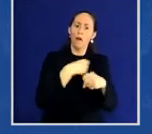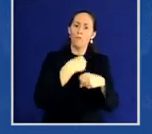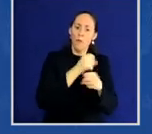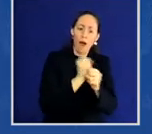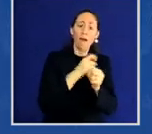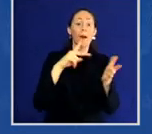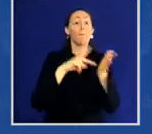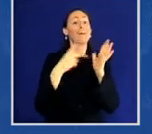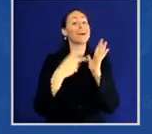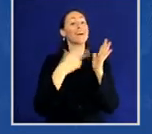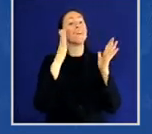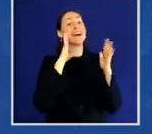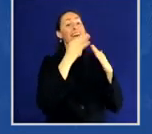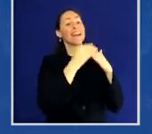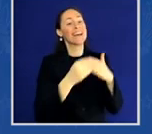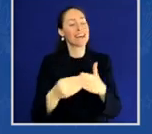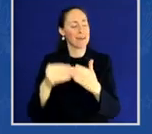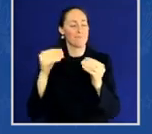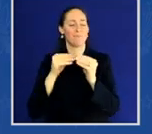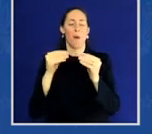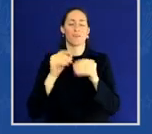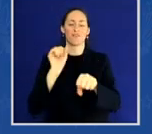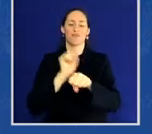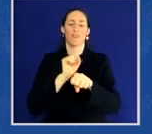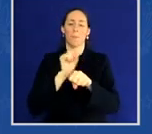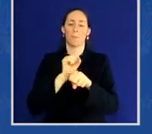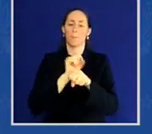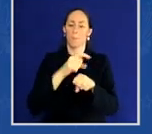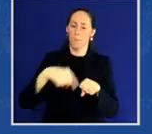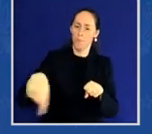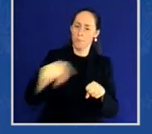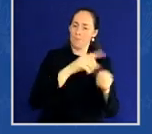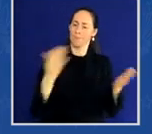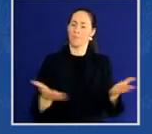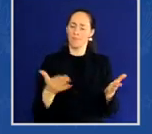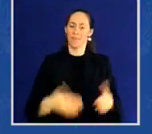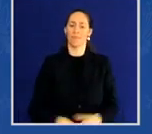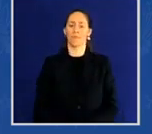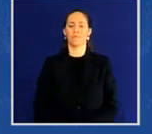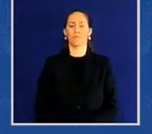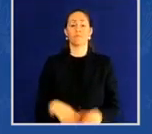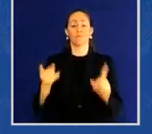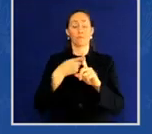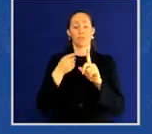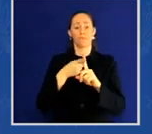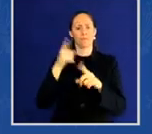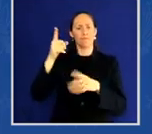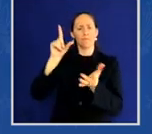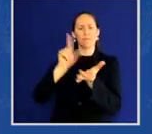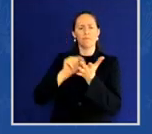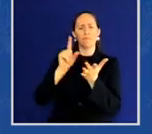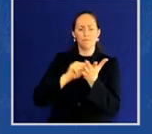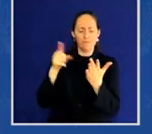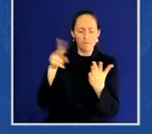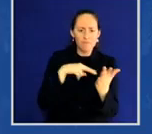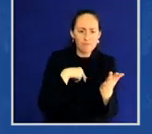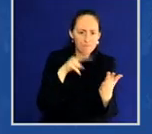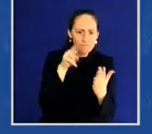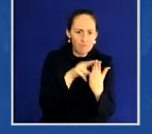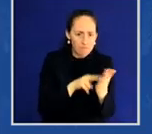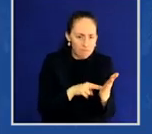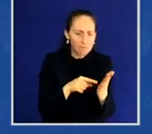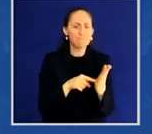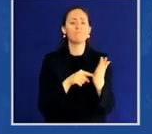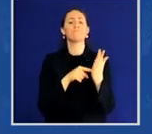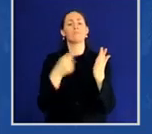of the Capitol Hill newspapers estimated that I had taken more than 7,000 round trips in Amtrak over